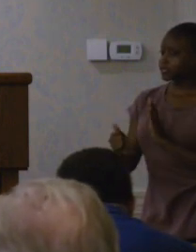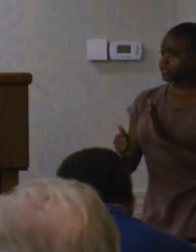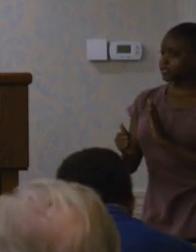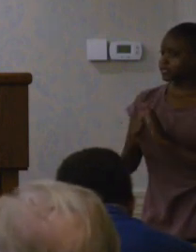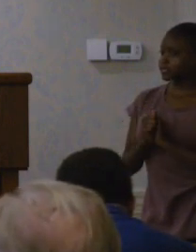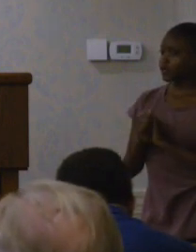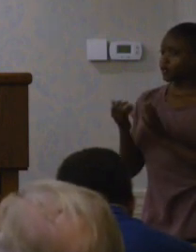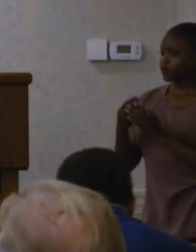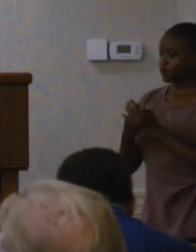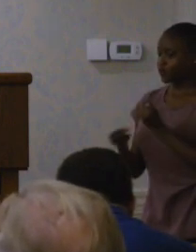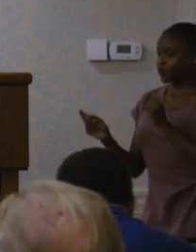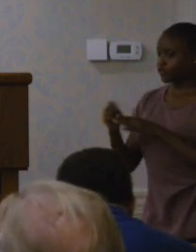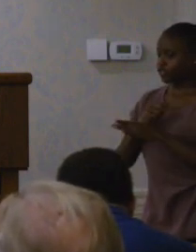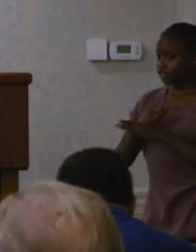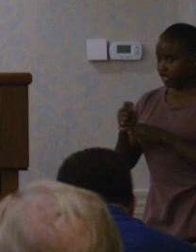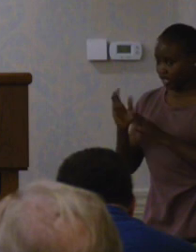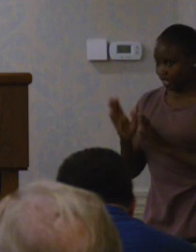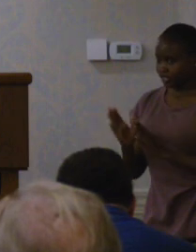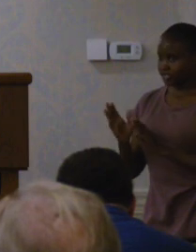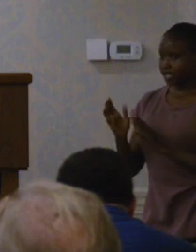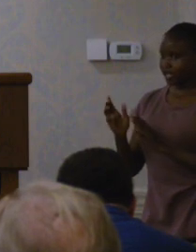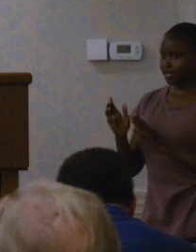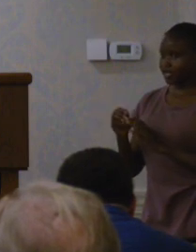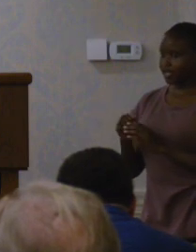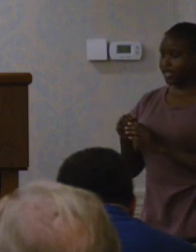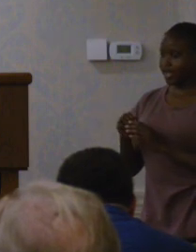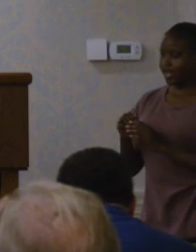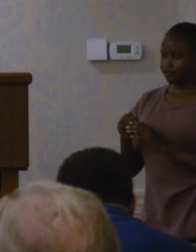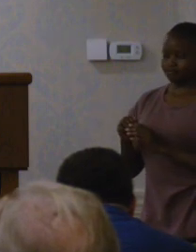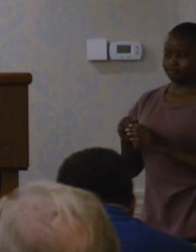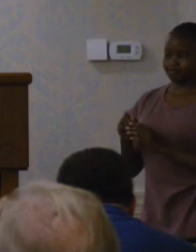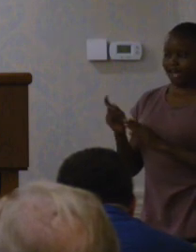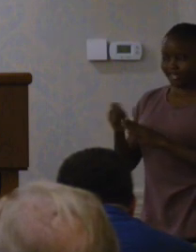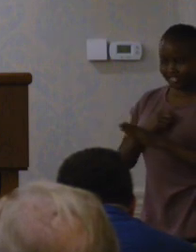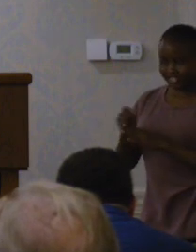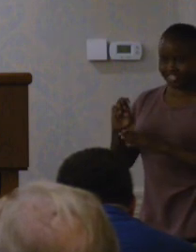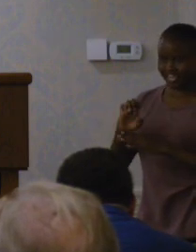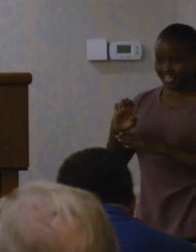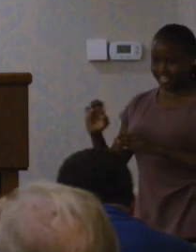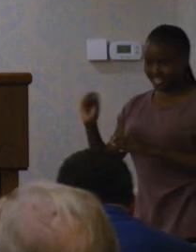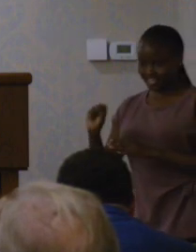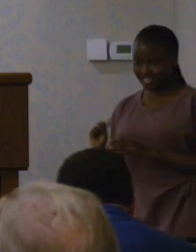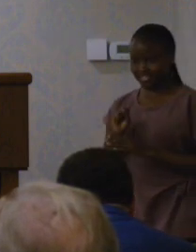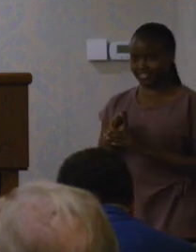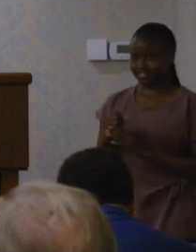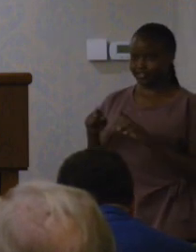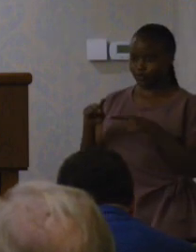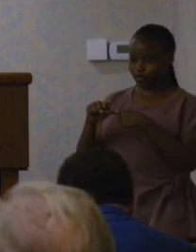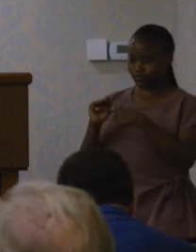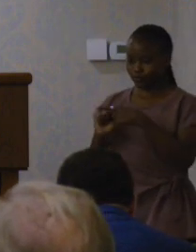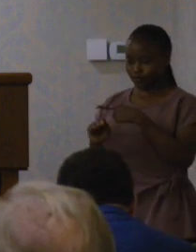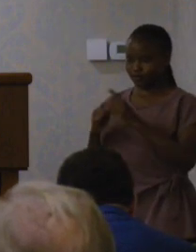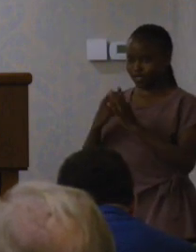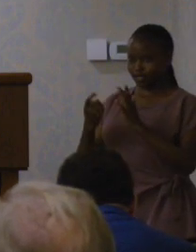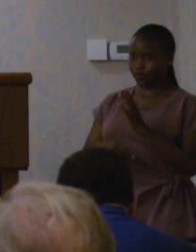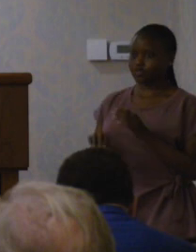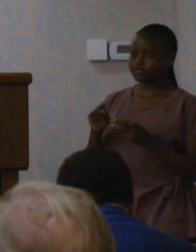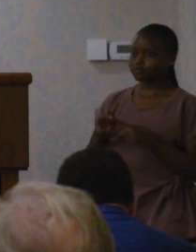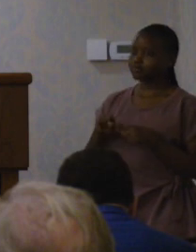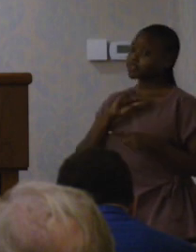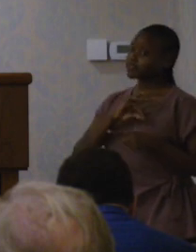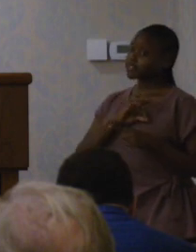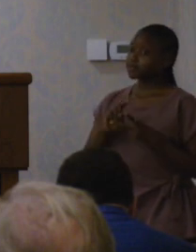both trainers and trainees. So if you divide the different types of costs into the investment cost and